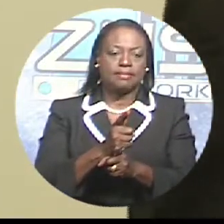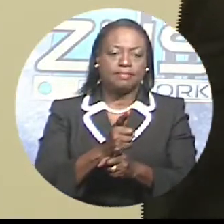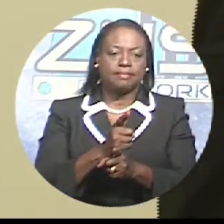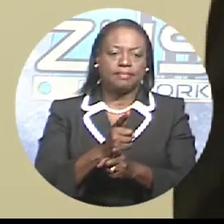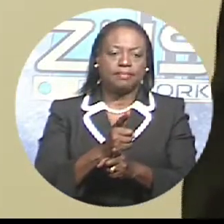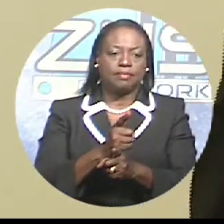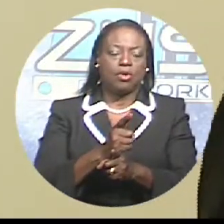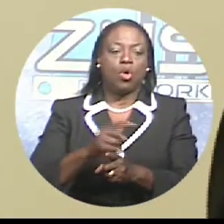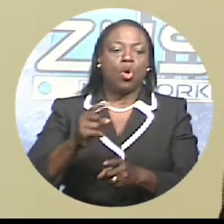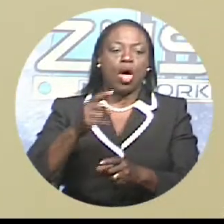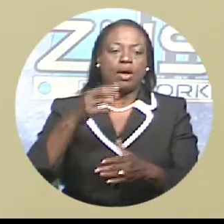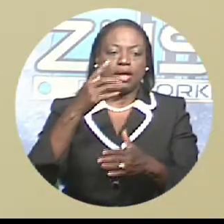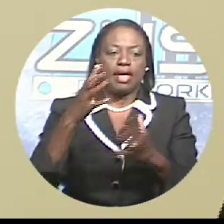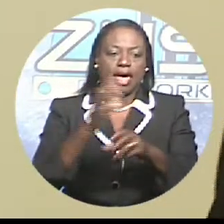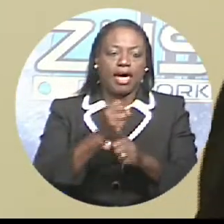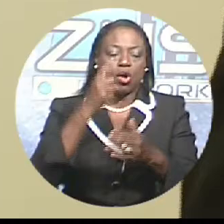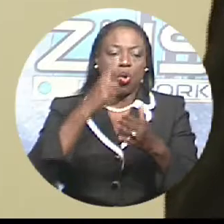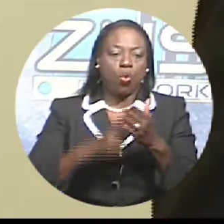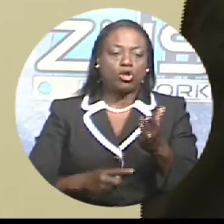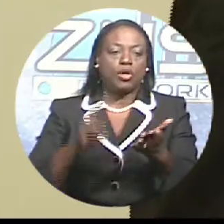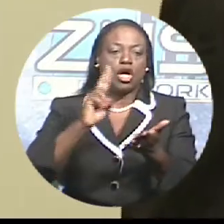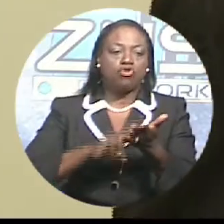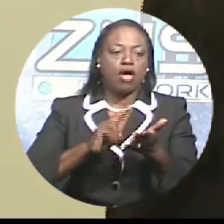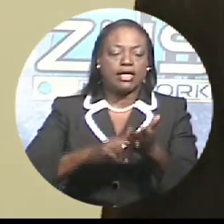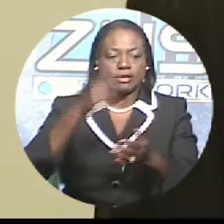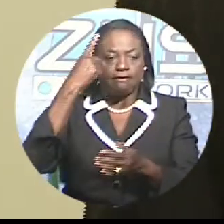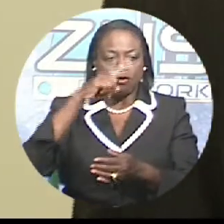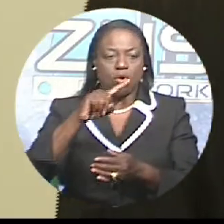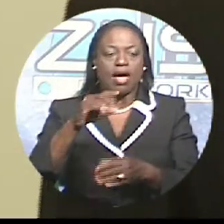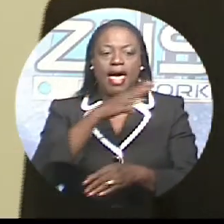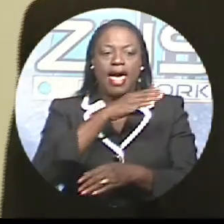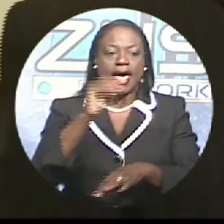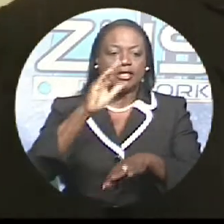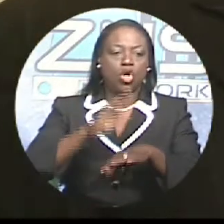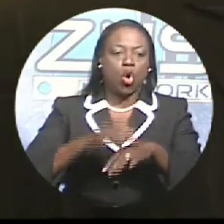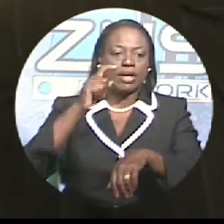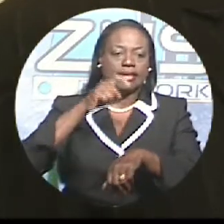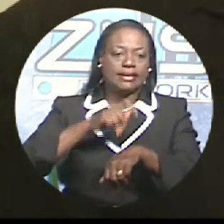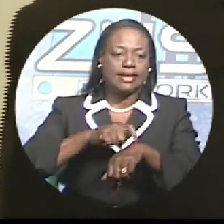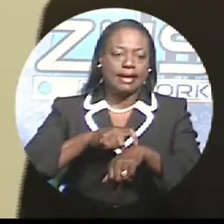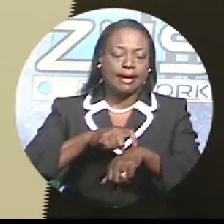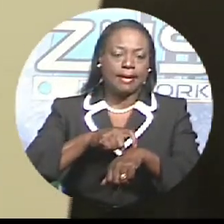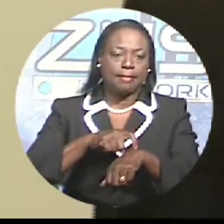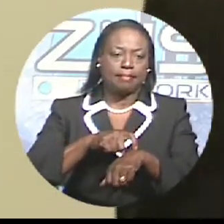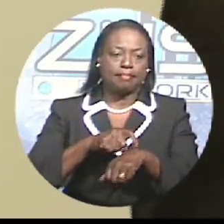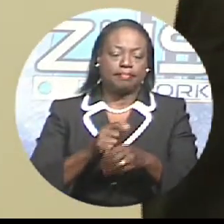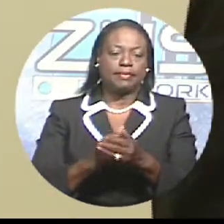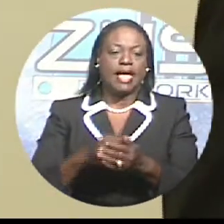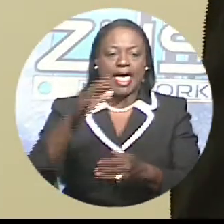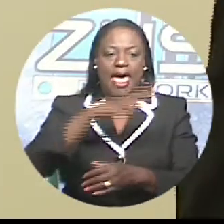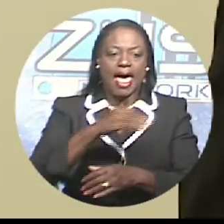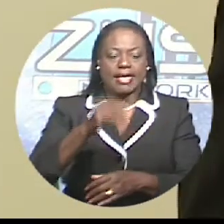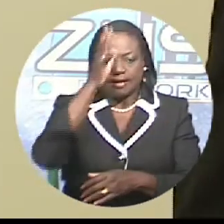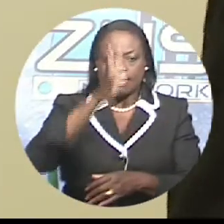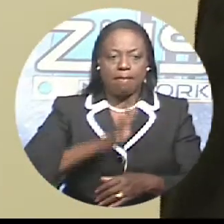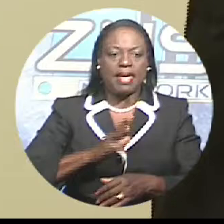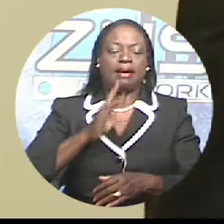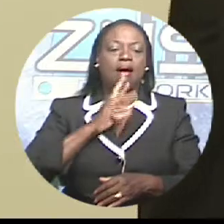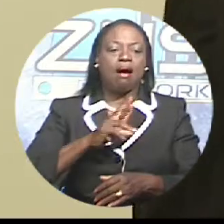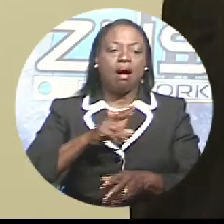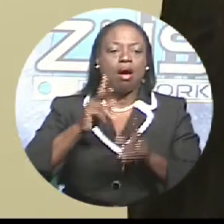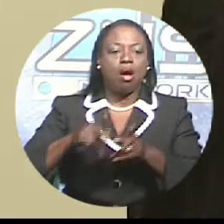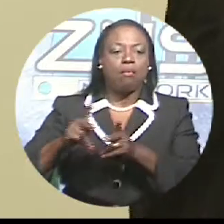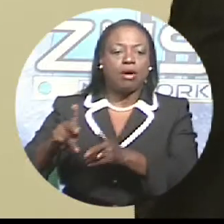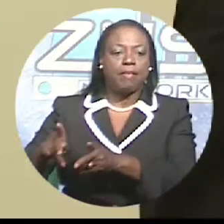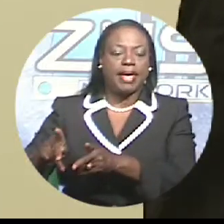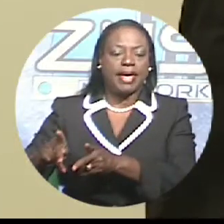we contracted for, and that we get it in a timely fashion, and that our men are prepared to be able